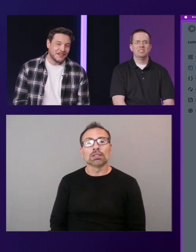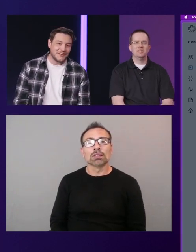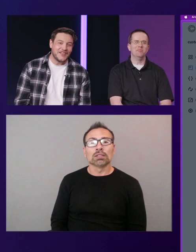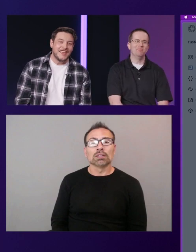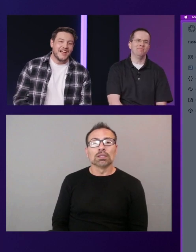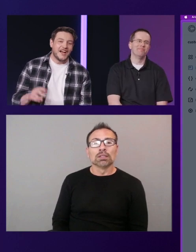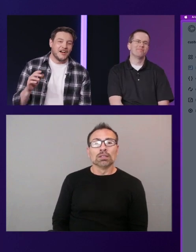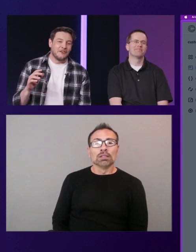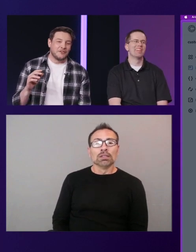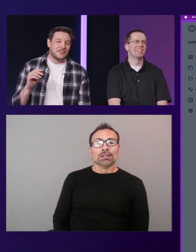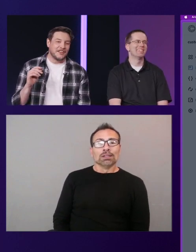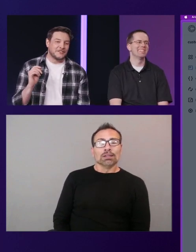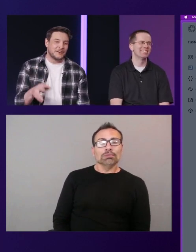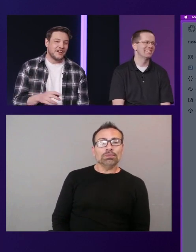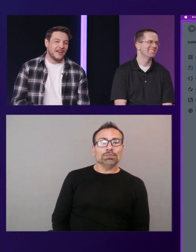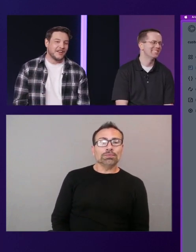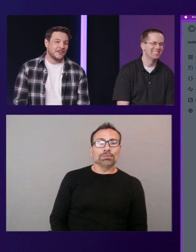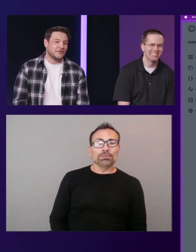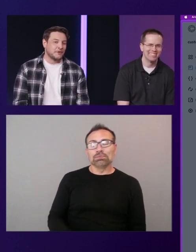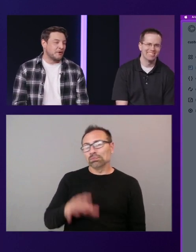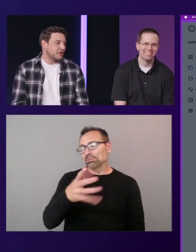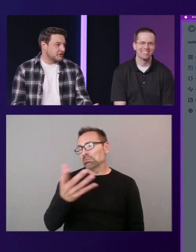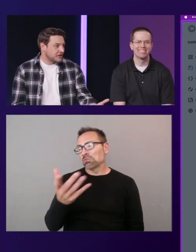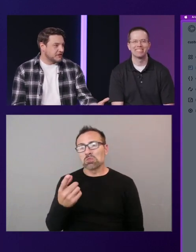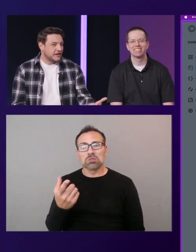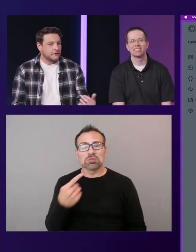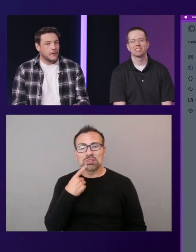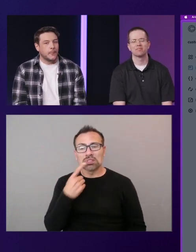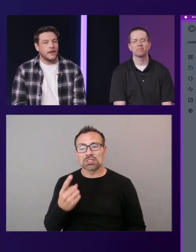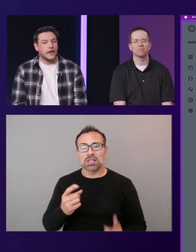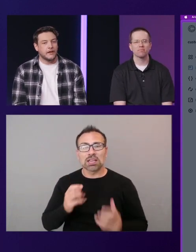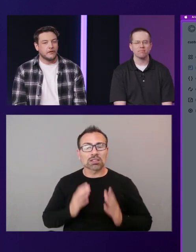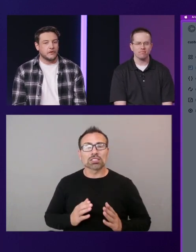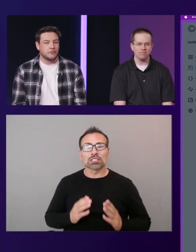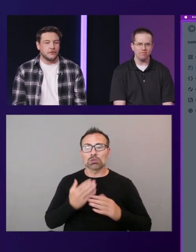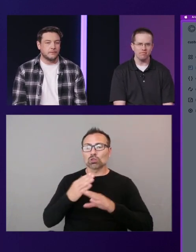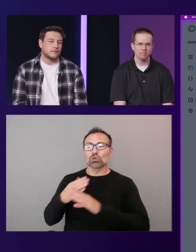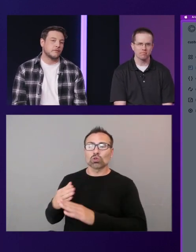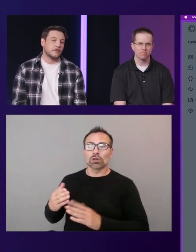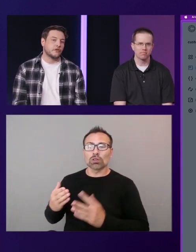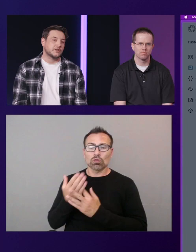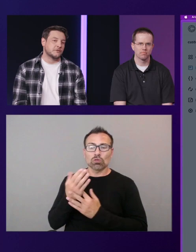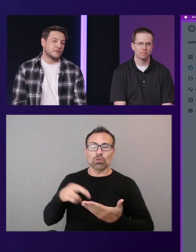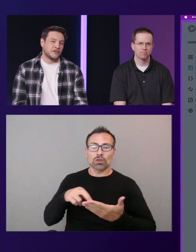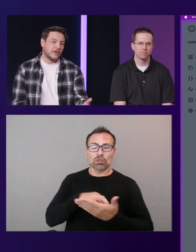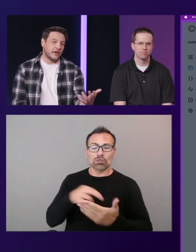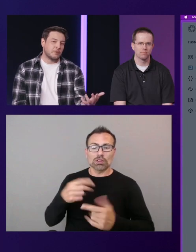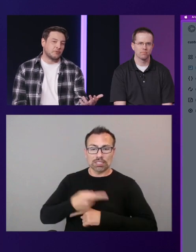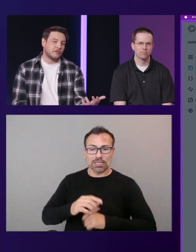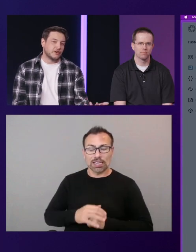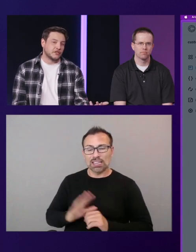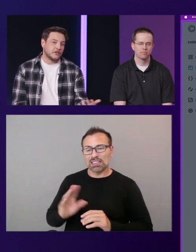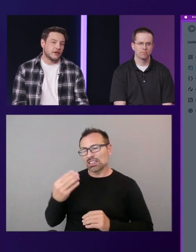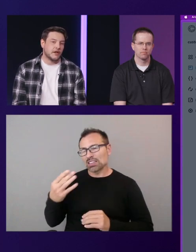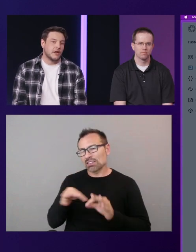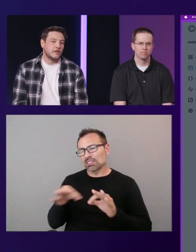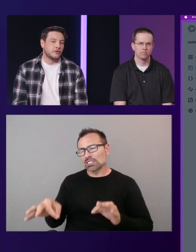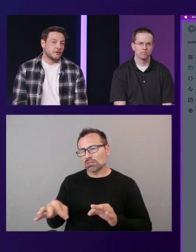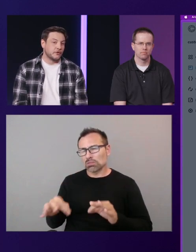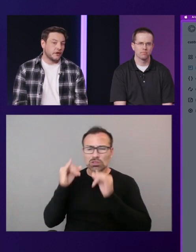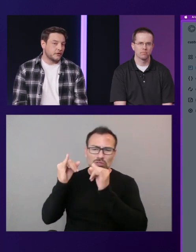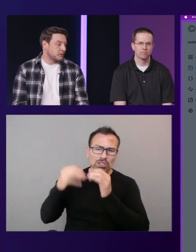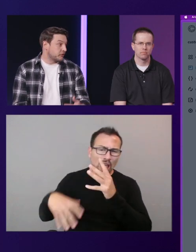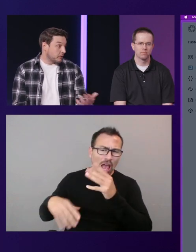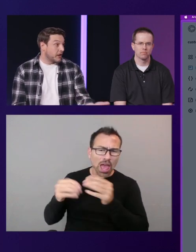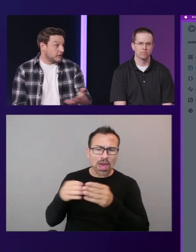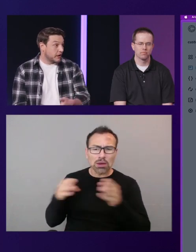issue right now. But we'll say sort customers by registration date and give it a simple instructions, which is add a public function to